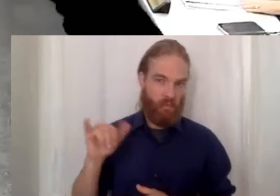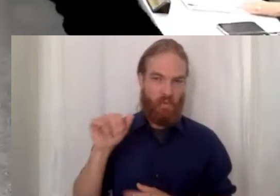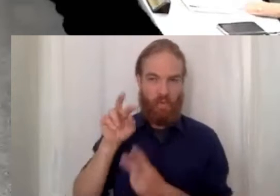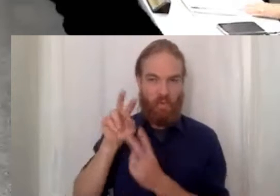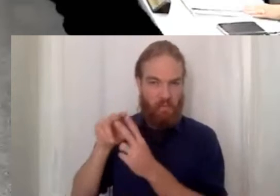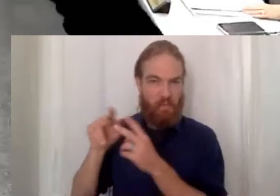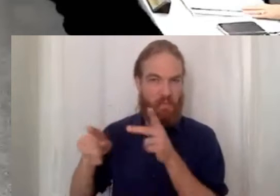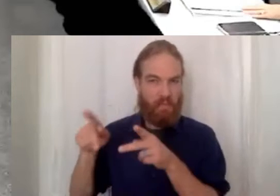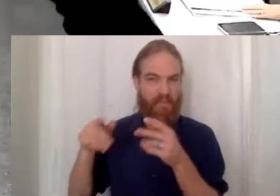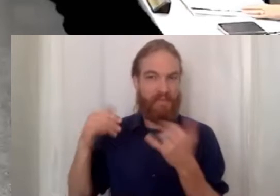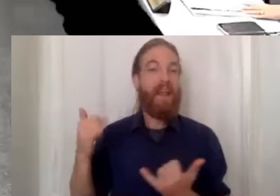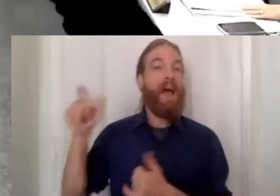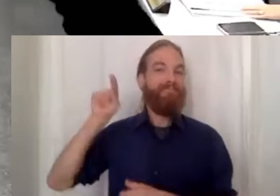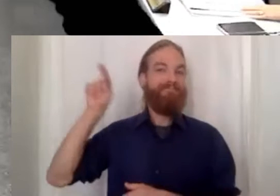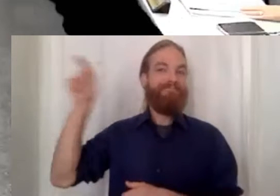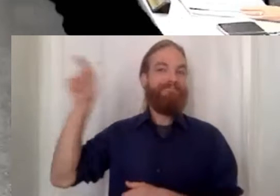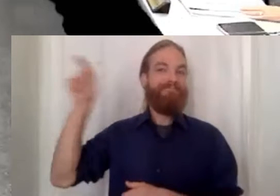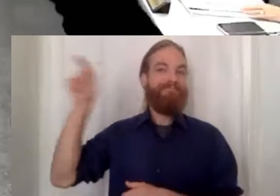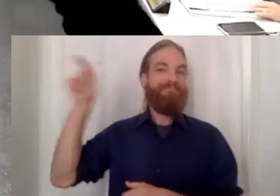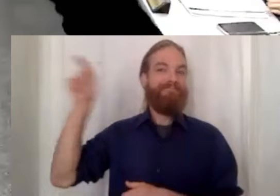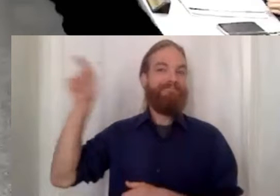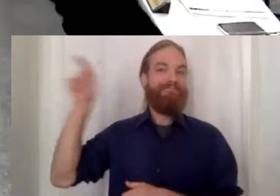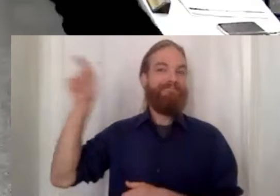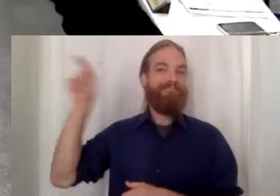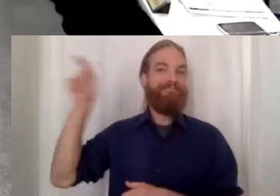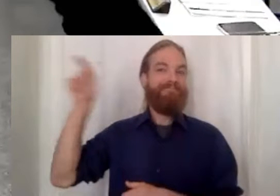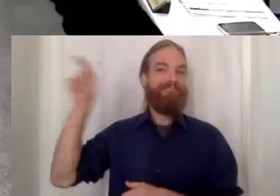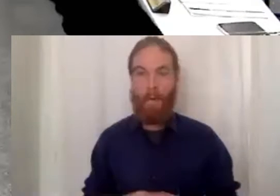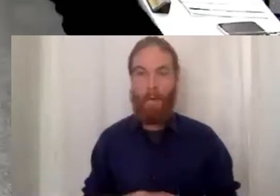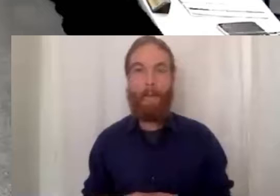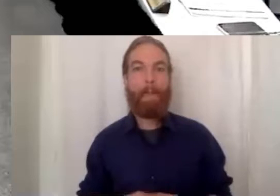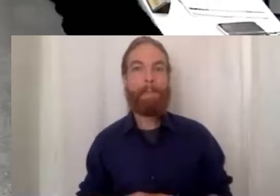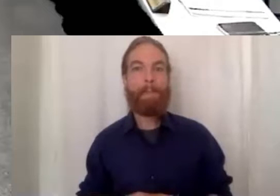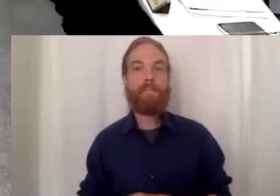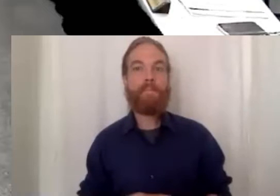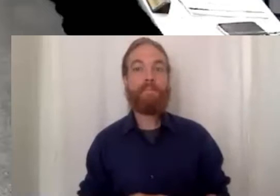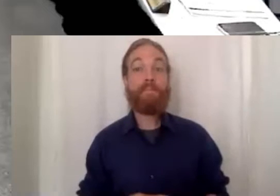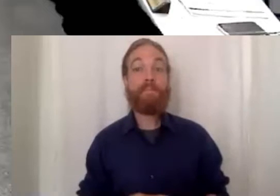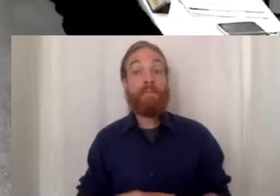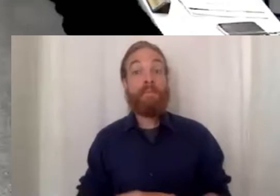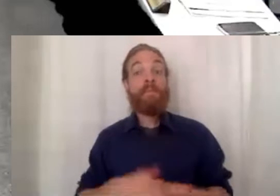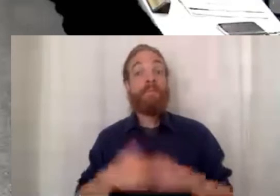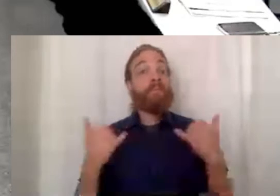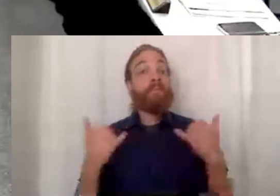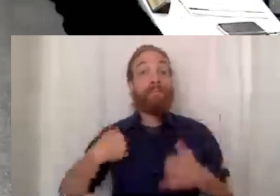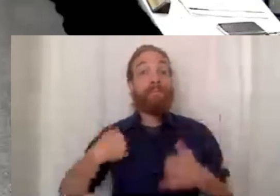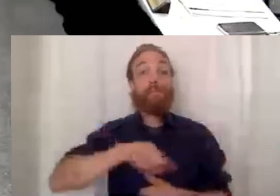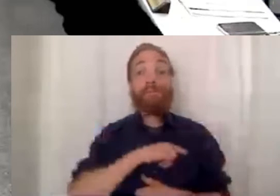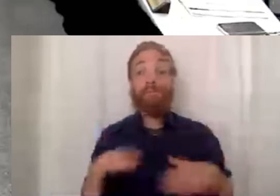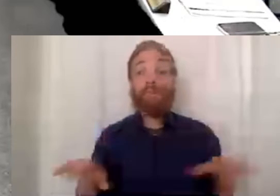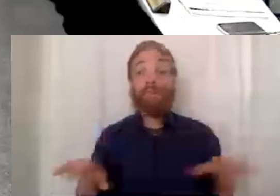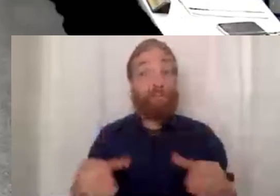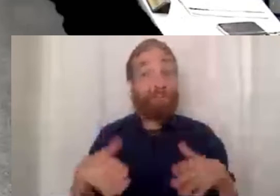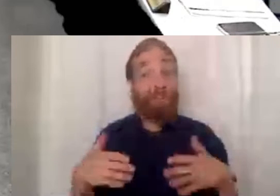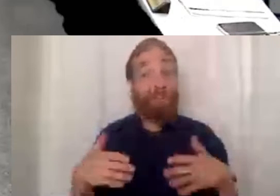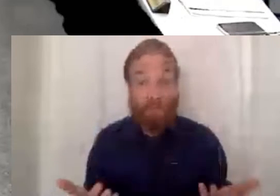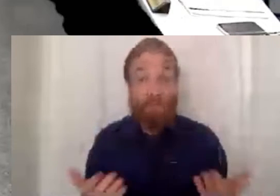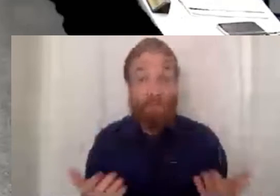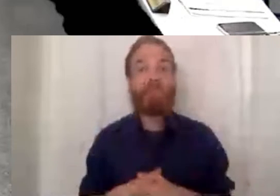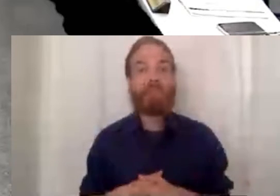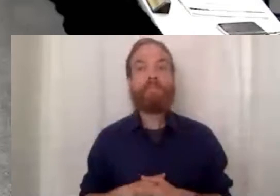to do, if it's okay, sort of call in an audible, as they do in football,